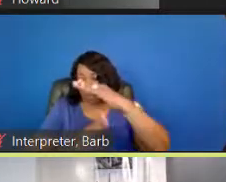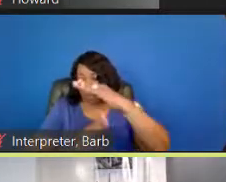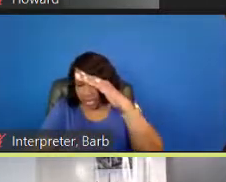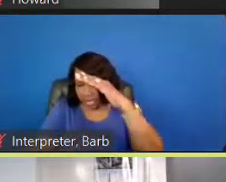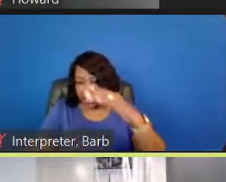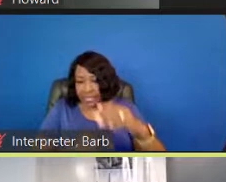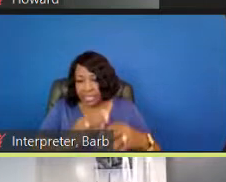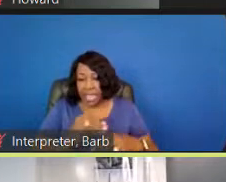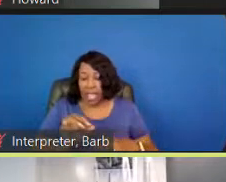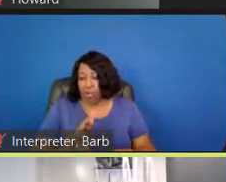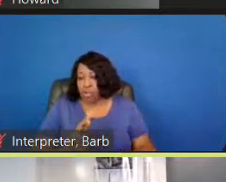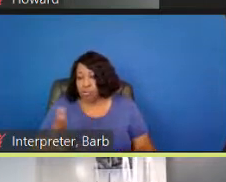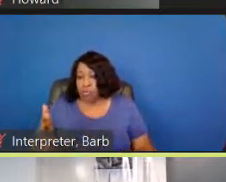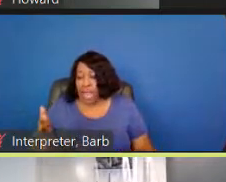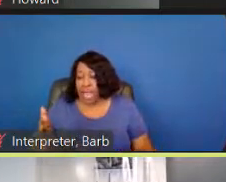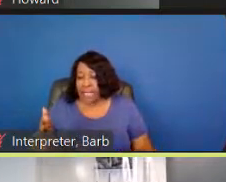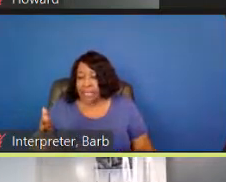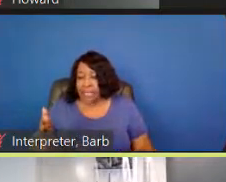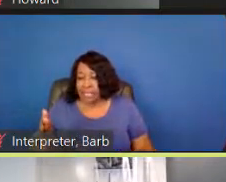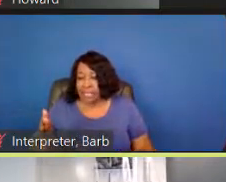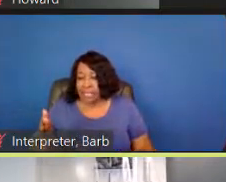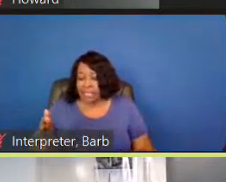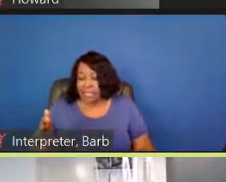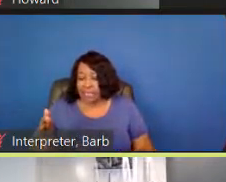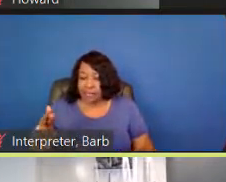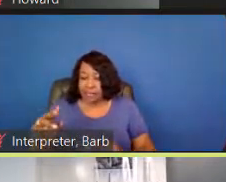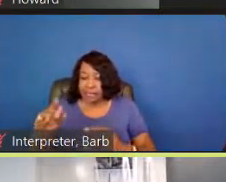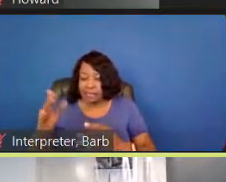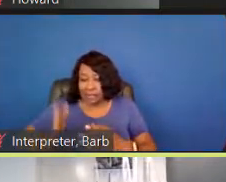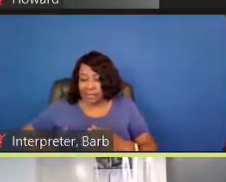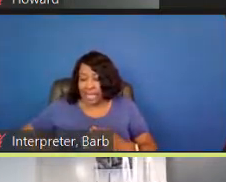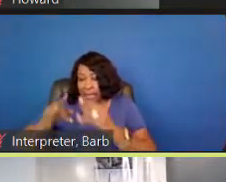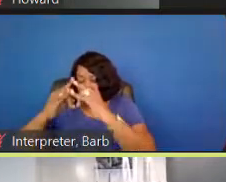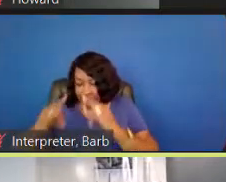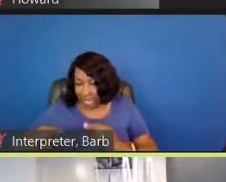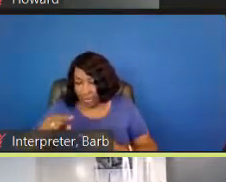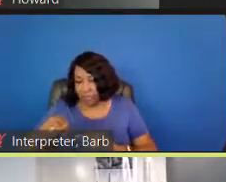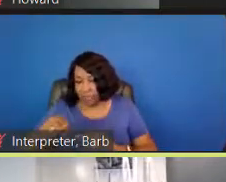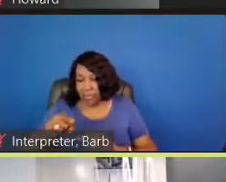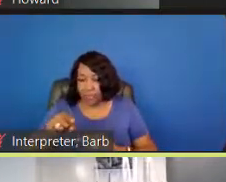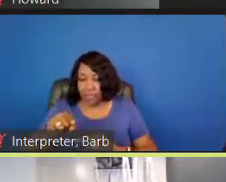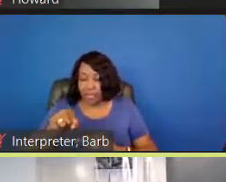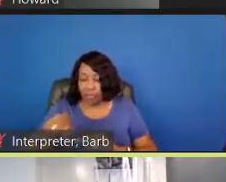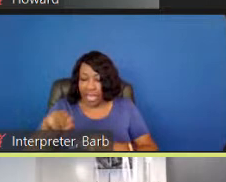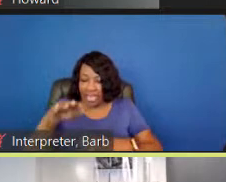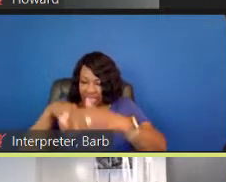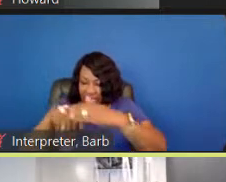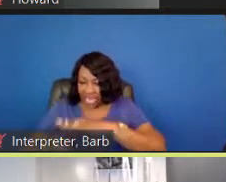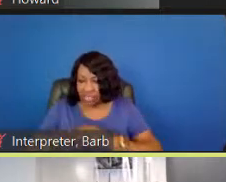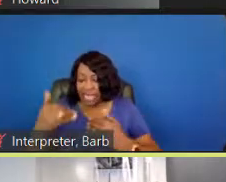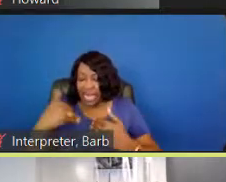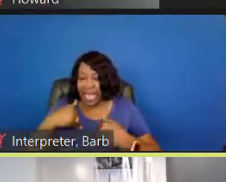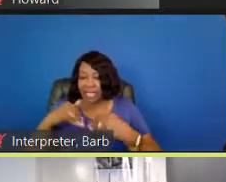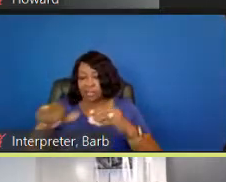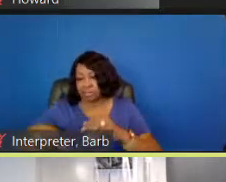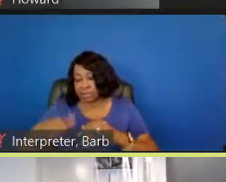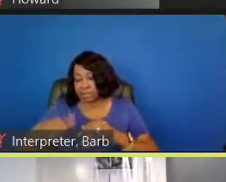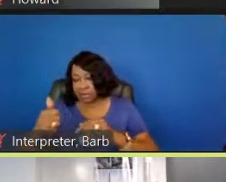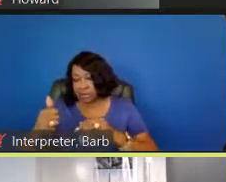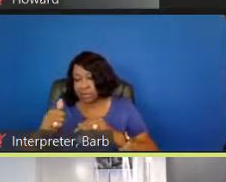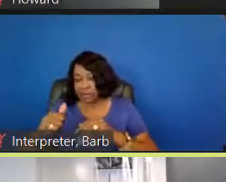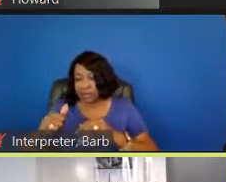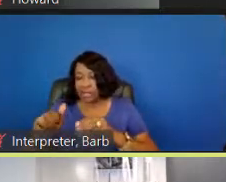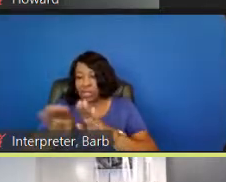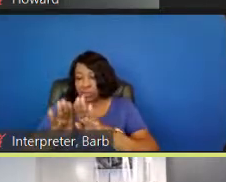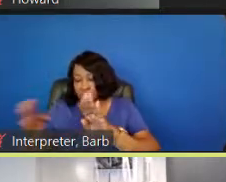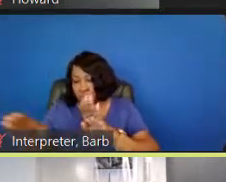the right-hand side of the tower, there we have a surge entrance that has additional doors and additional